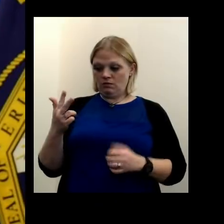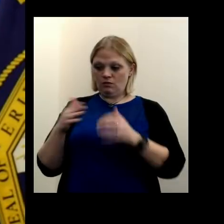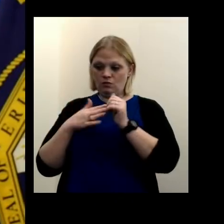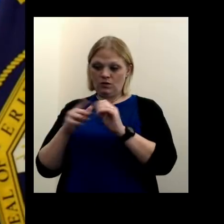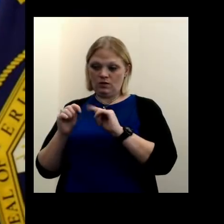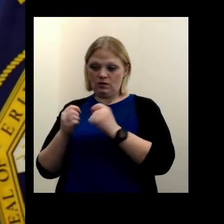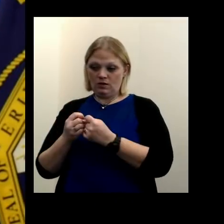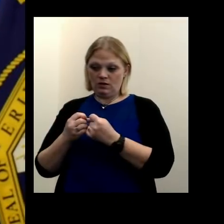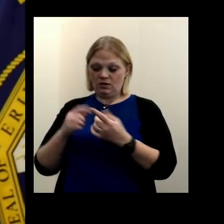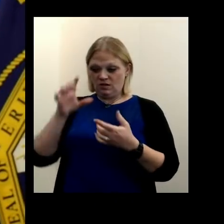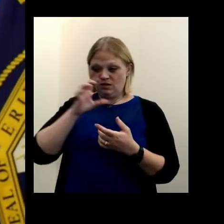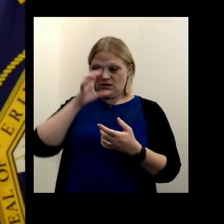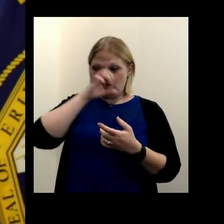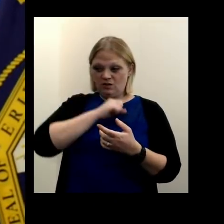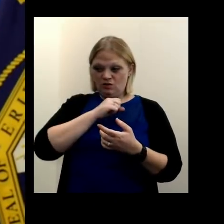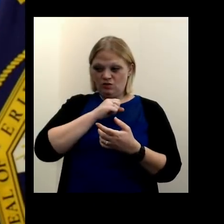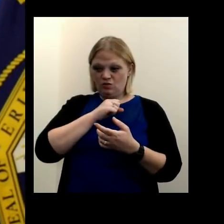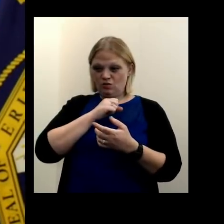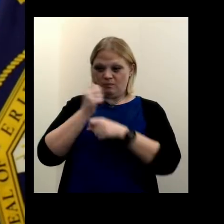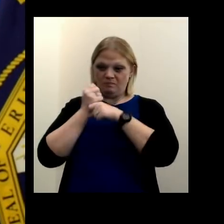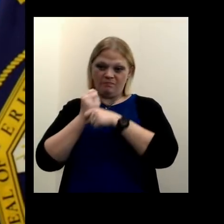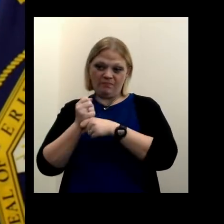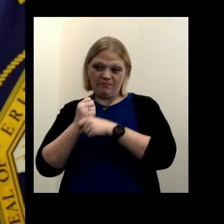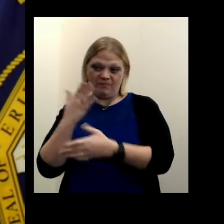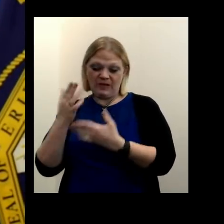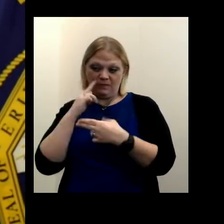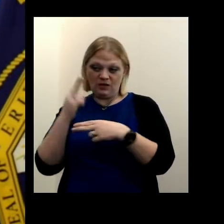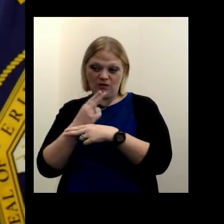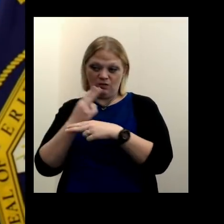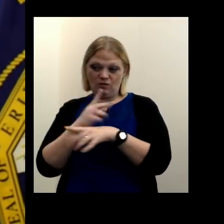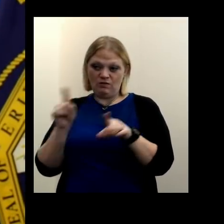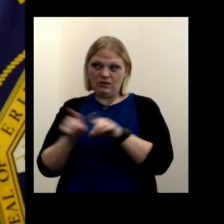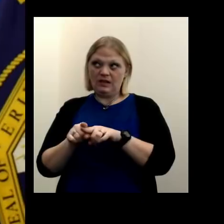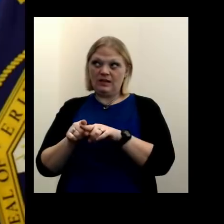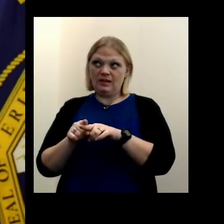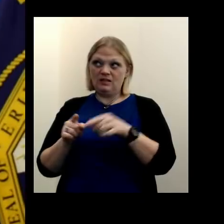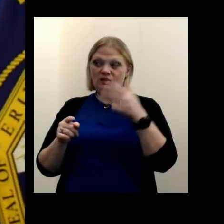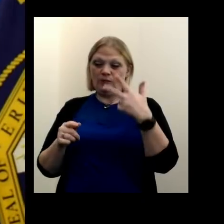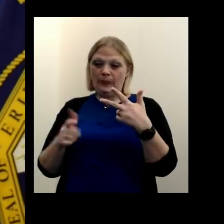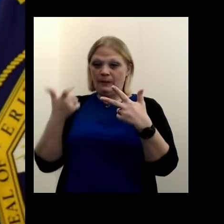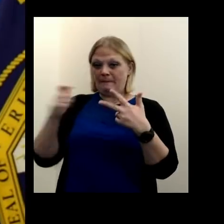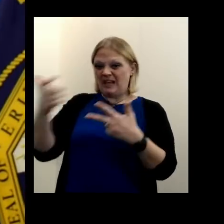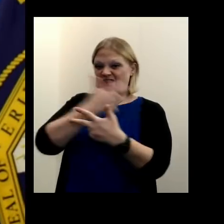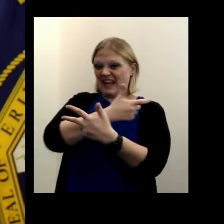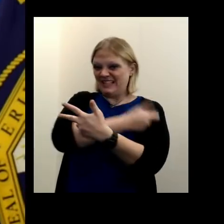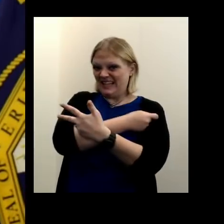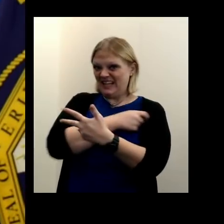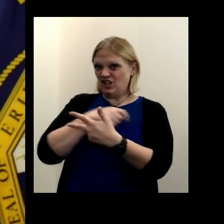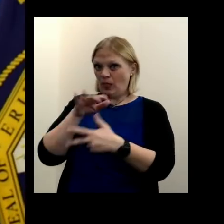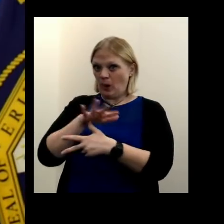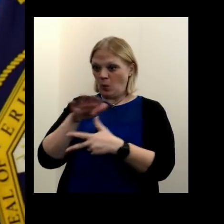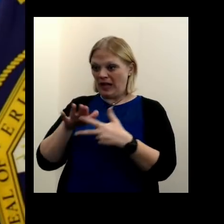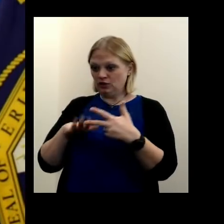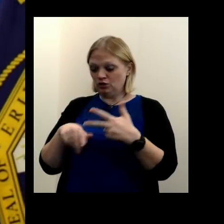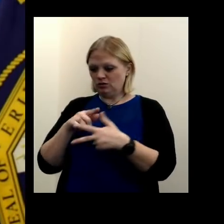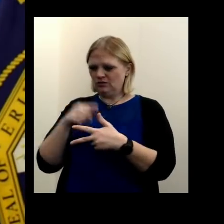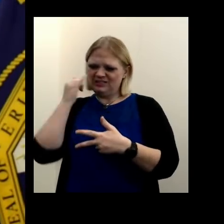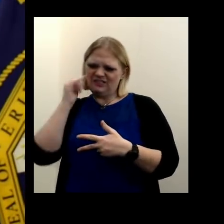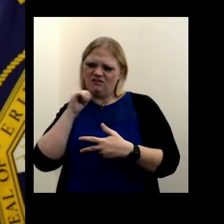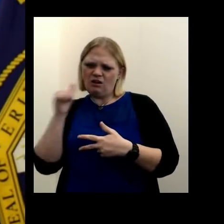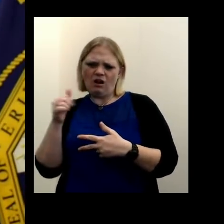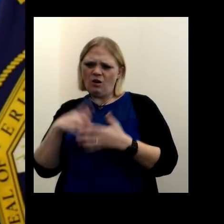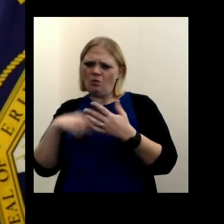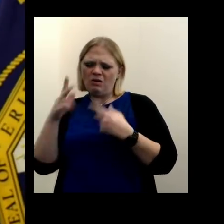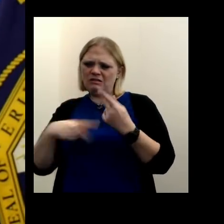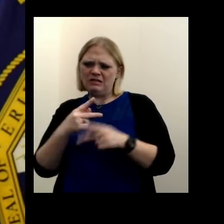that the ballpark might be used as one of the 3 mass vaccination locations? And if not, what type of